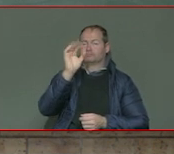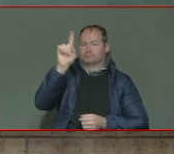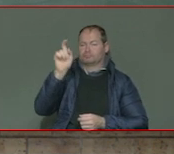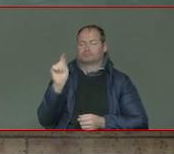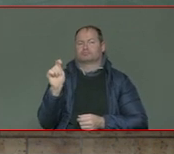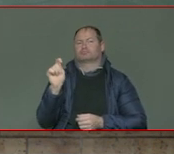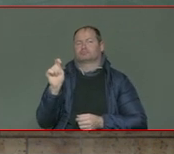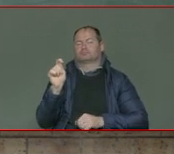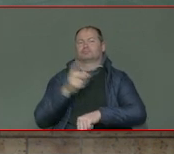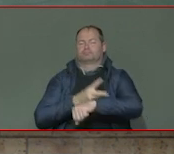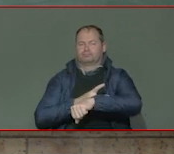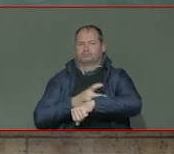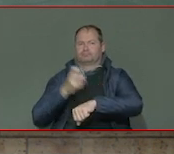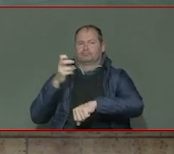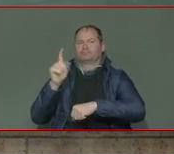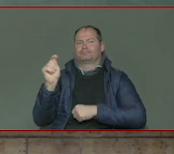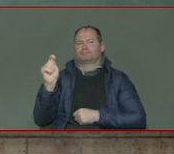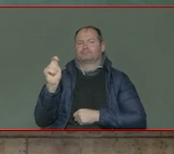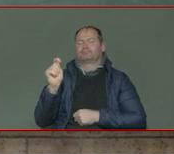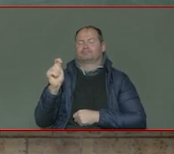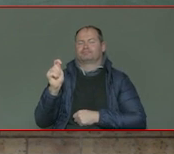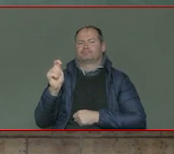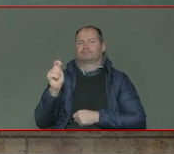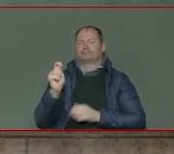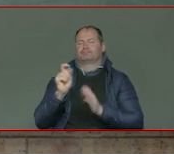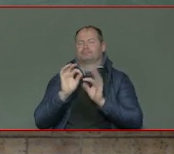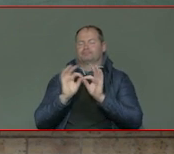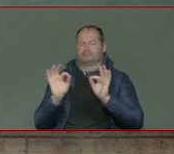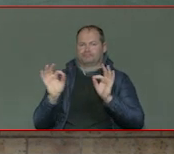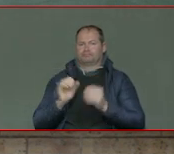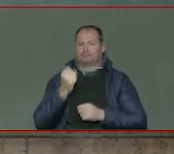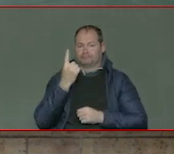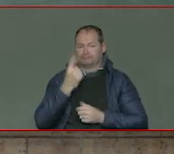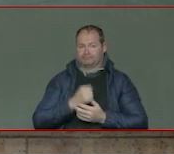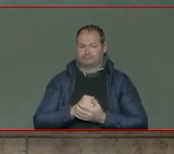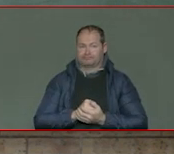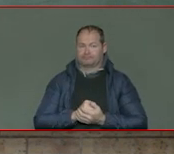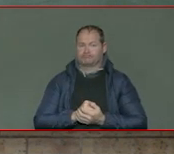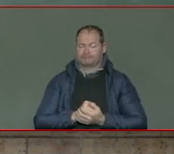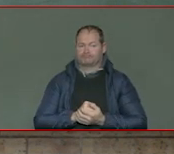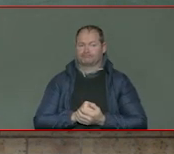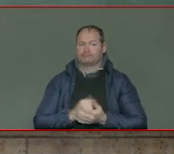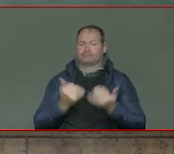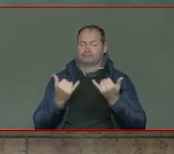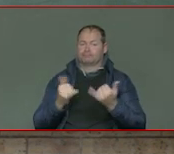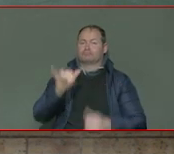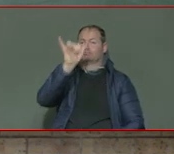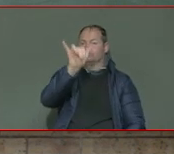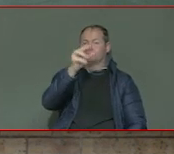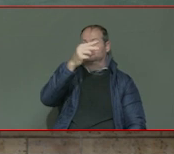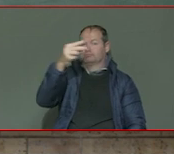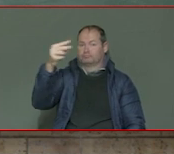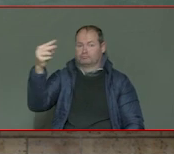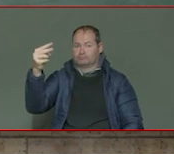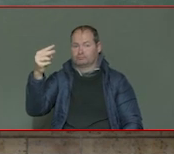the derivative of t in the expression. Are you happy with that? So if y is equal to the expression, but I'm